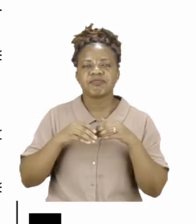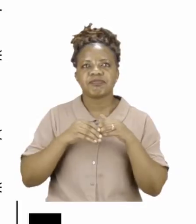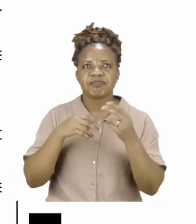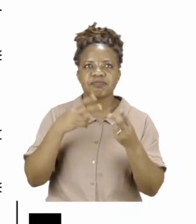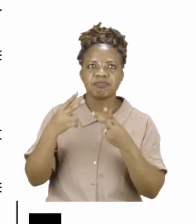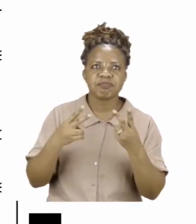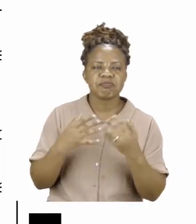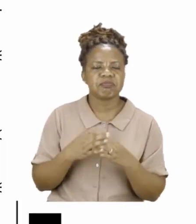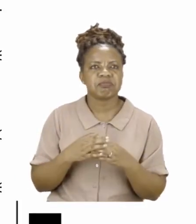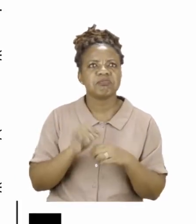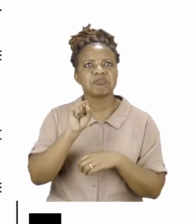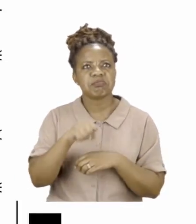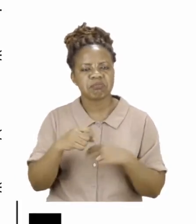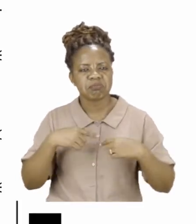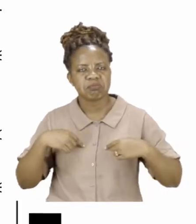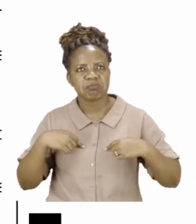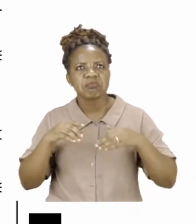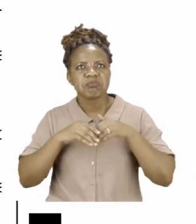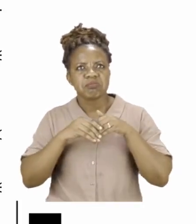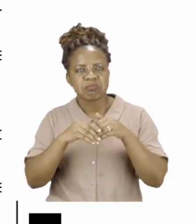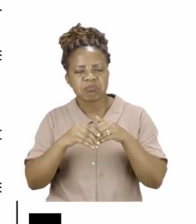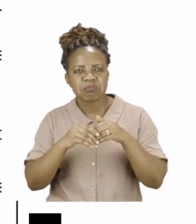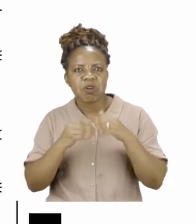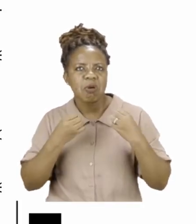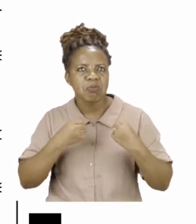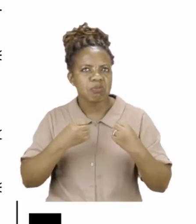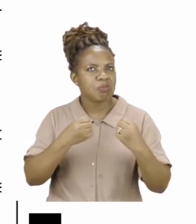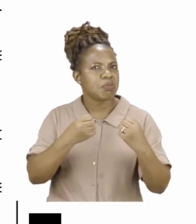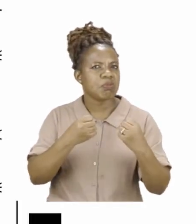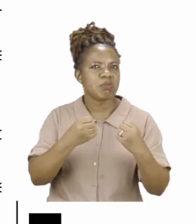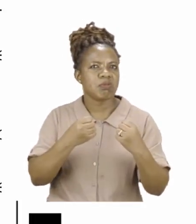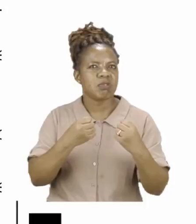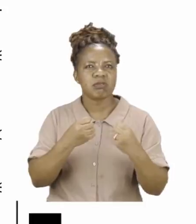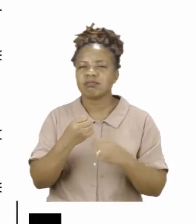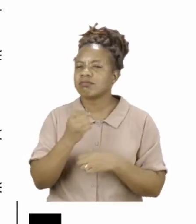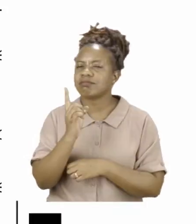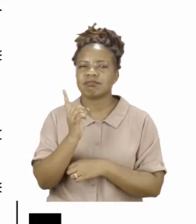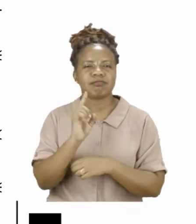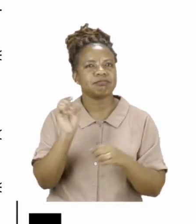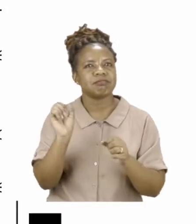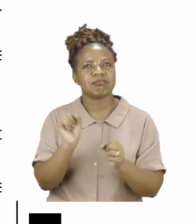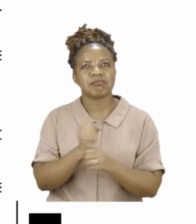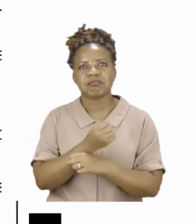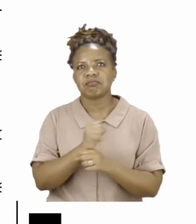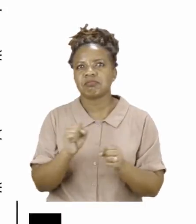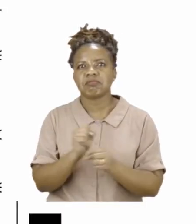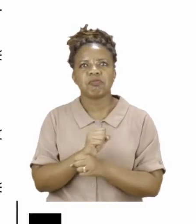car? No ways. We will never all fit in the